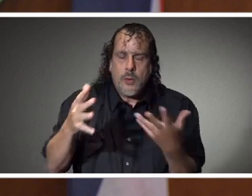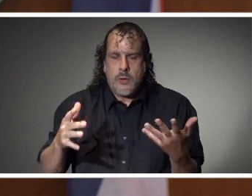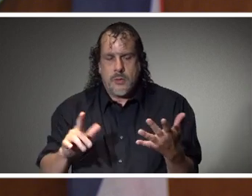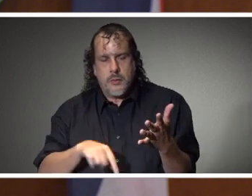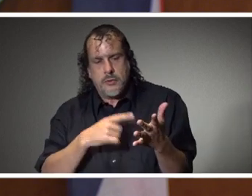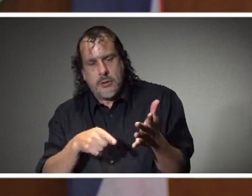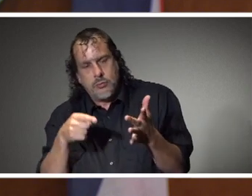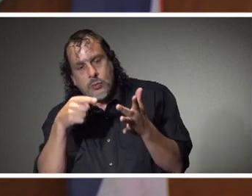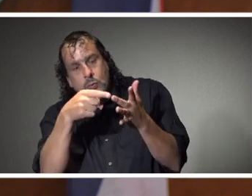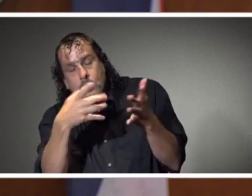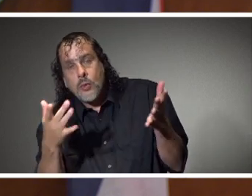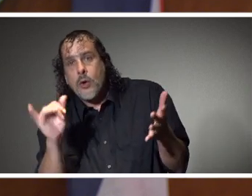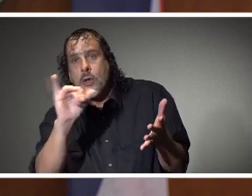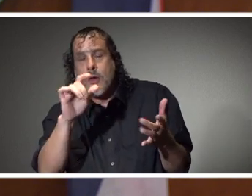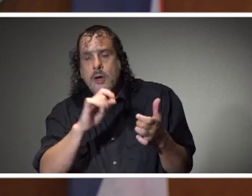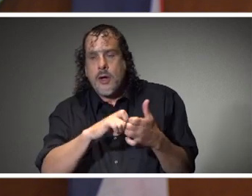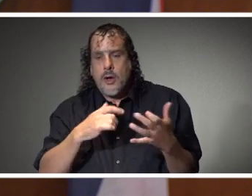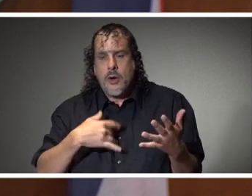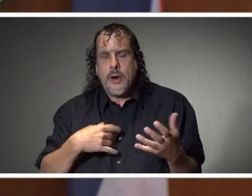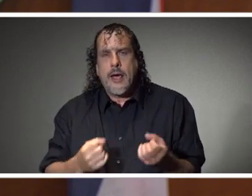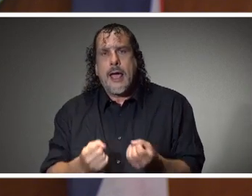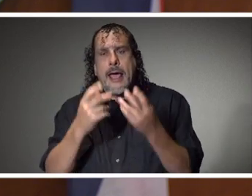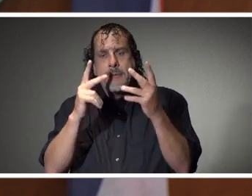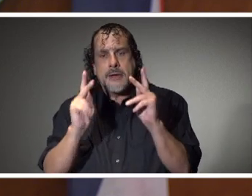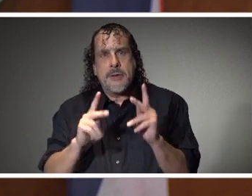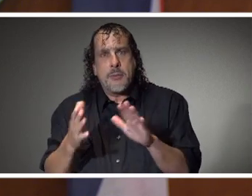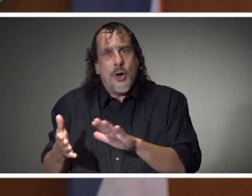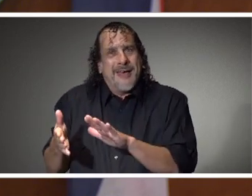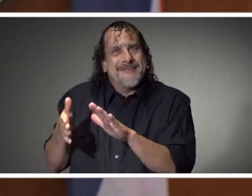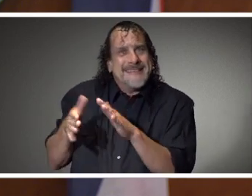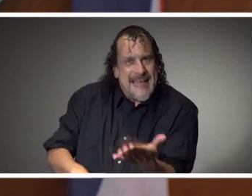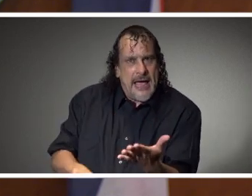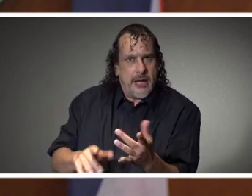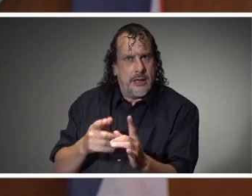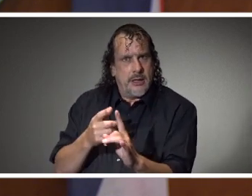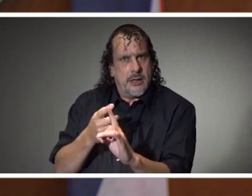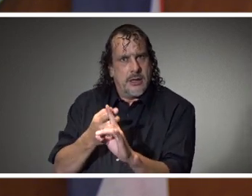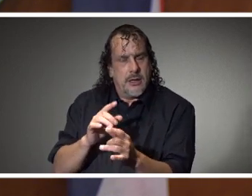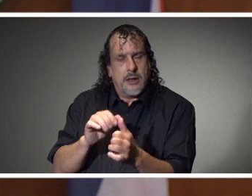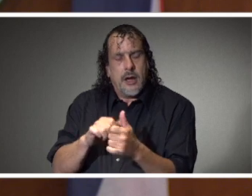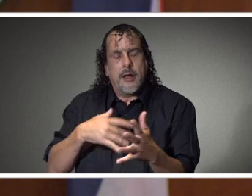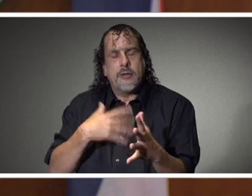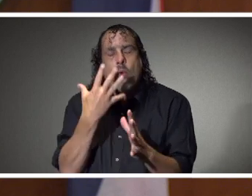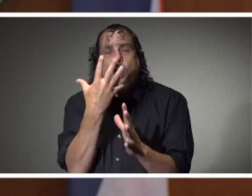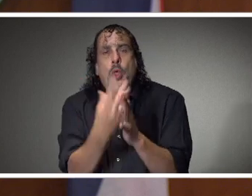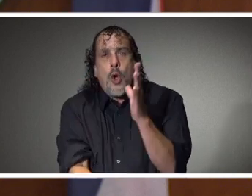tried to shine a light on the human cost of the historic rise in unemployment.